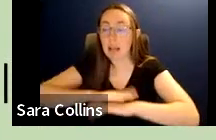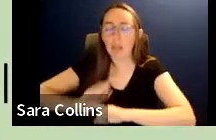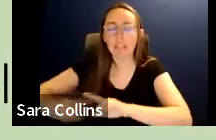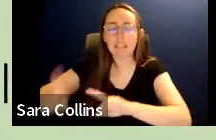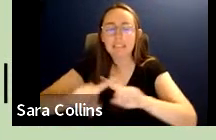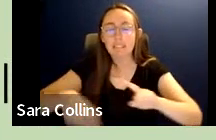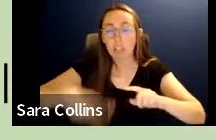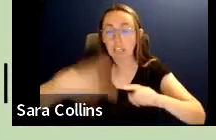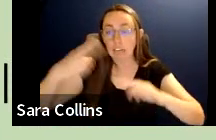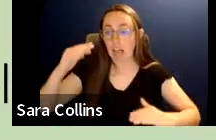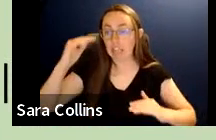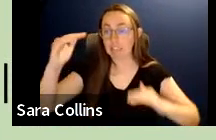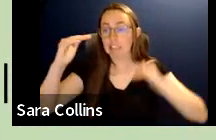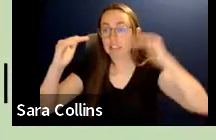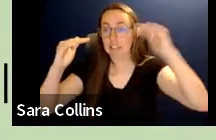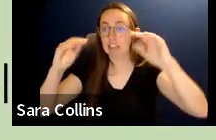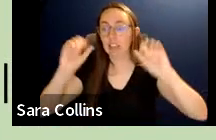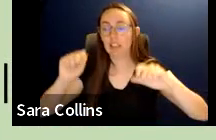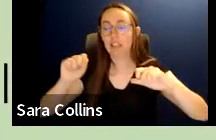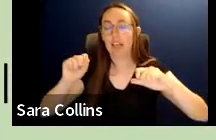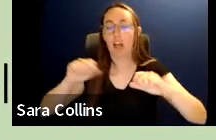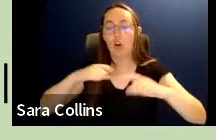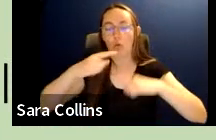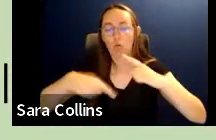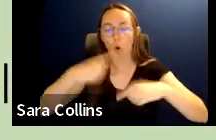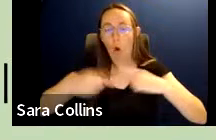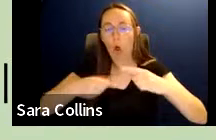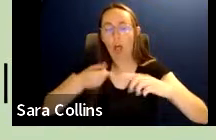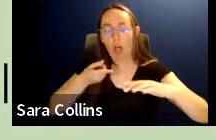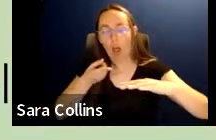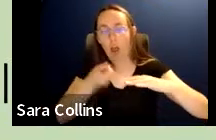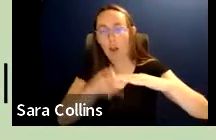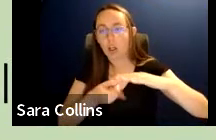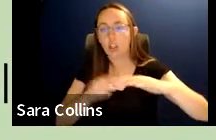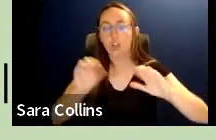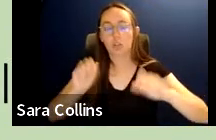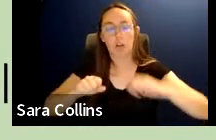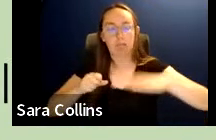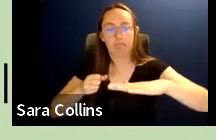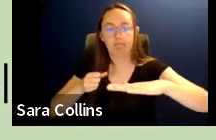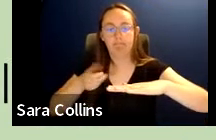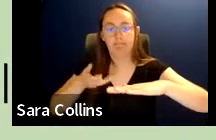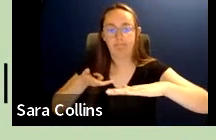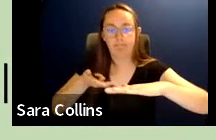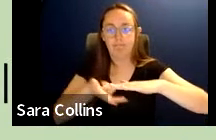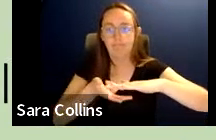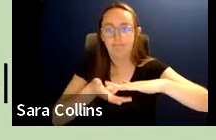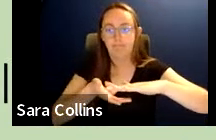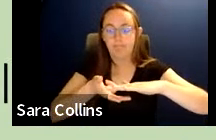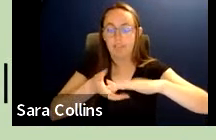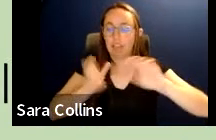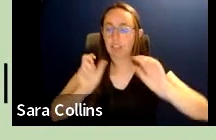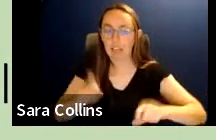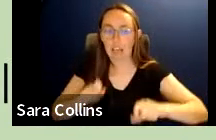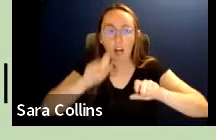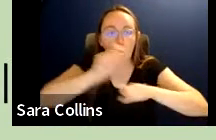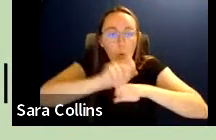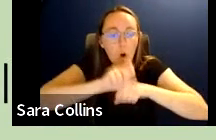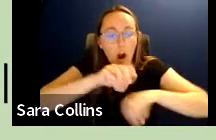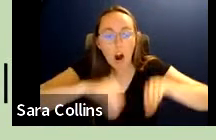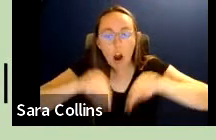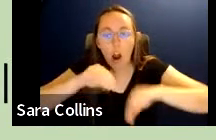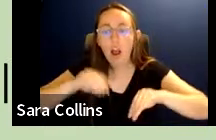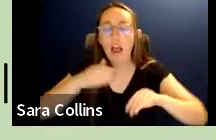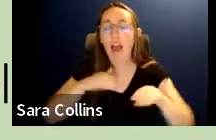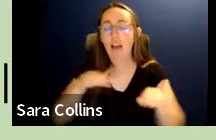that are roll under tables. We have vertical growing in our hydroponic production, as well as horizontal growing, lots of different